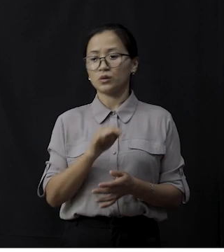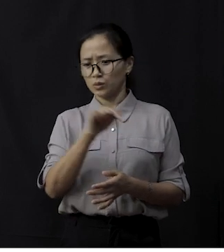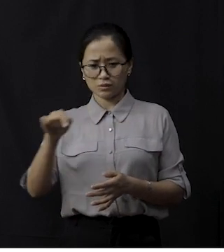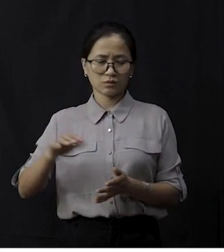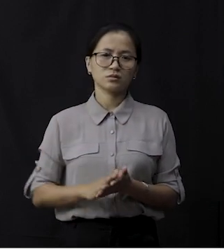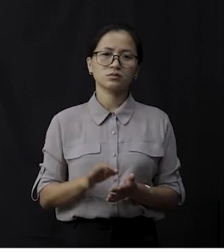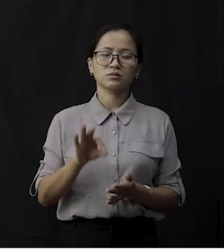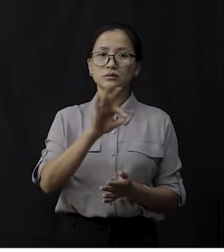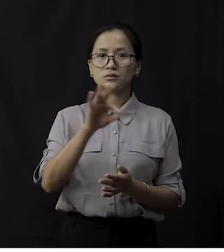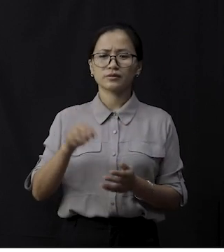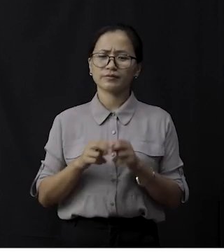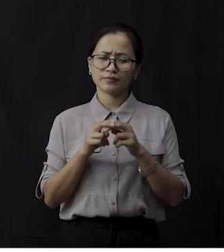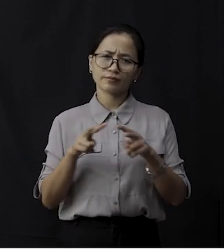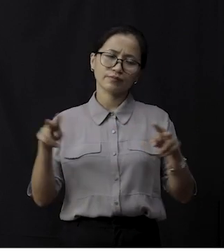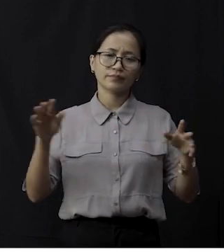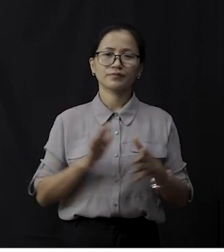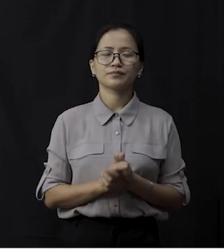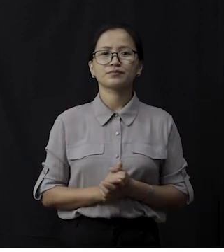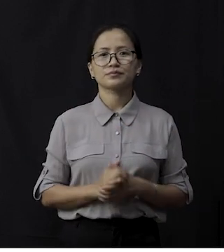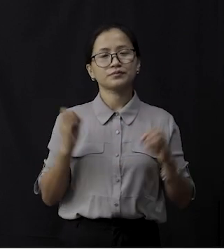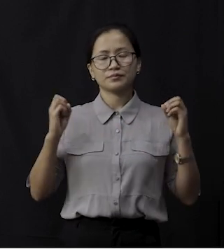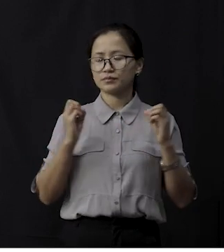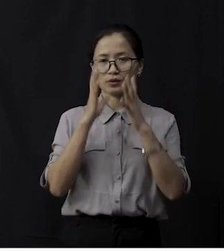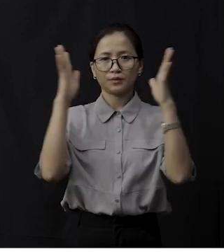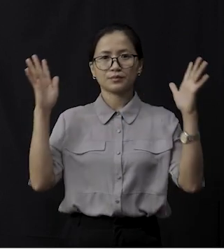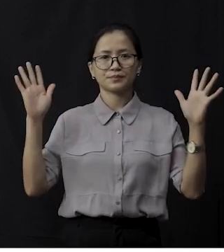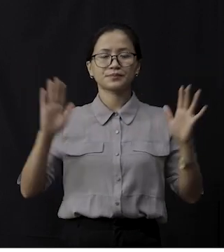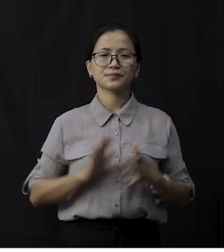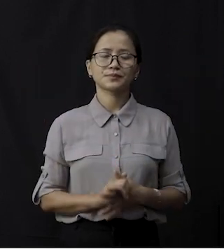from plants. Amazing, right? So amazing.